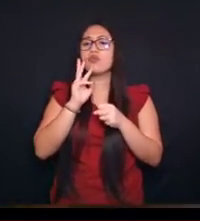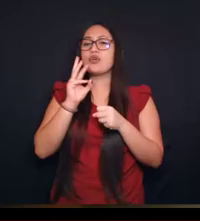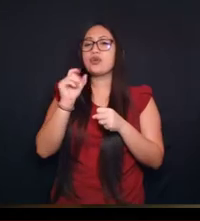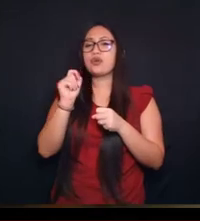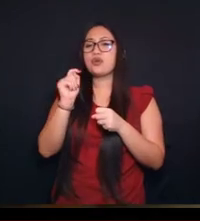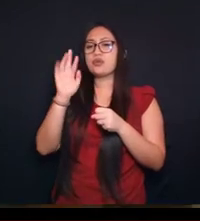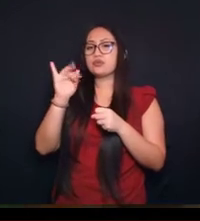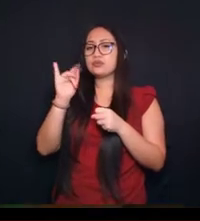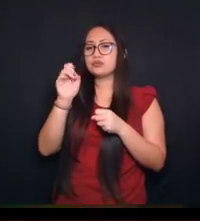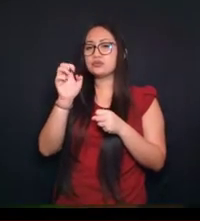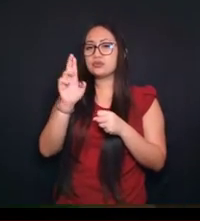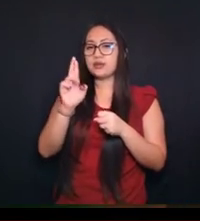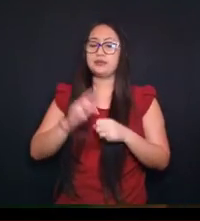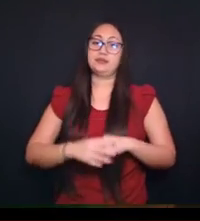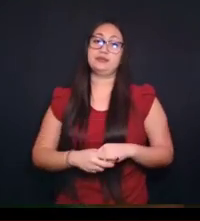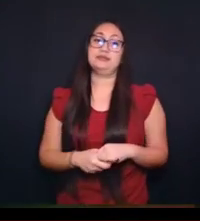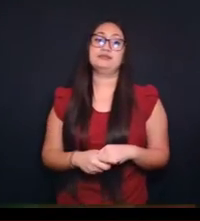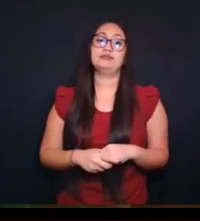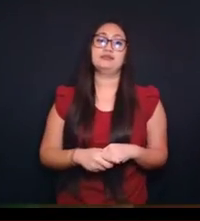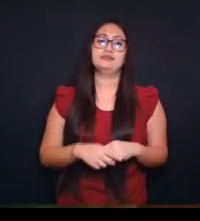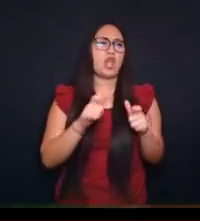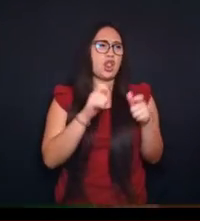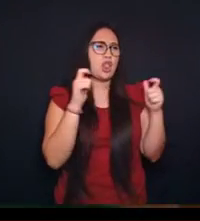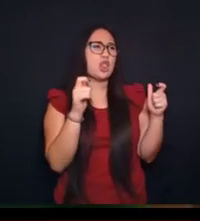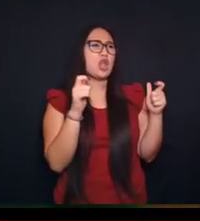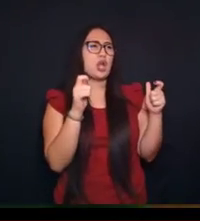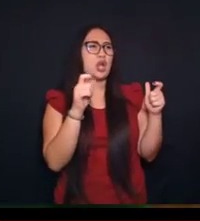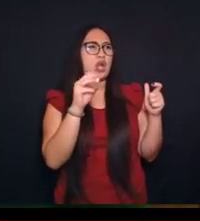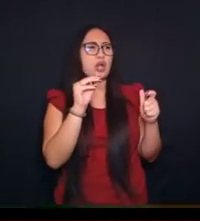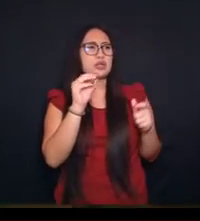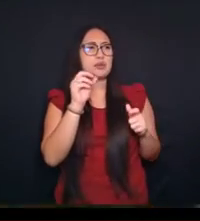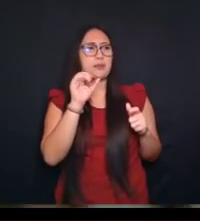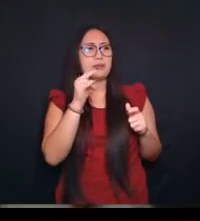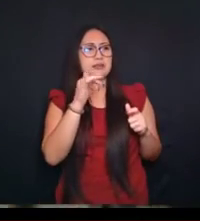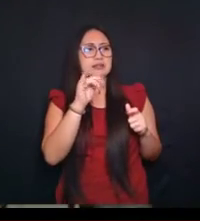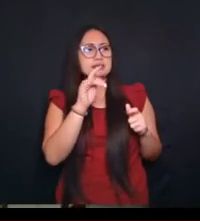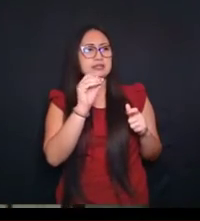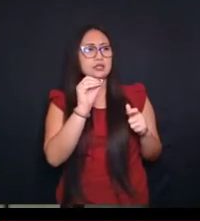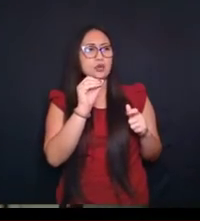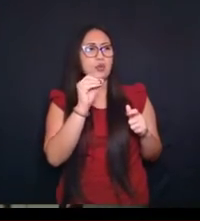large mosquito. It looks like a large mosquito.